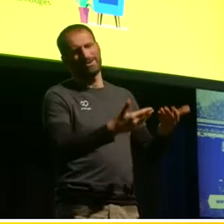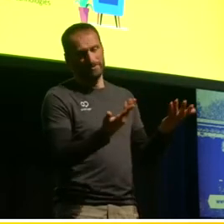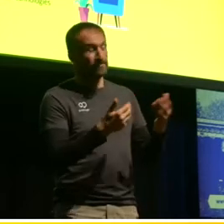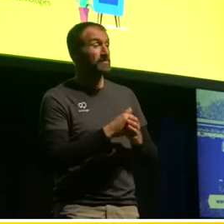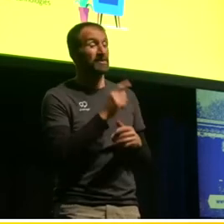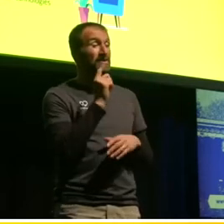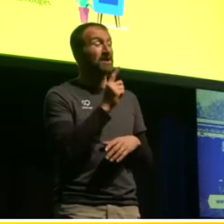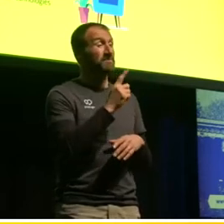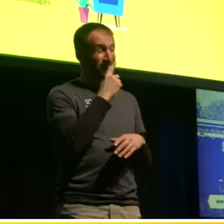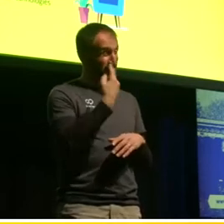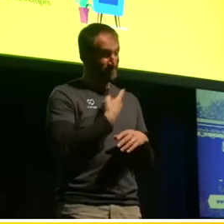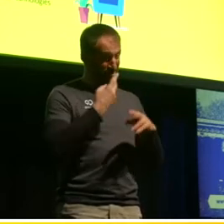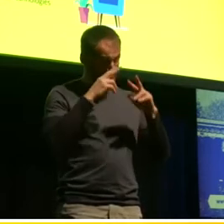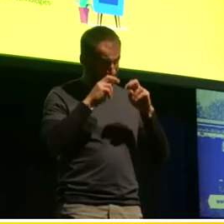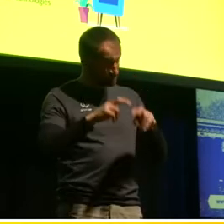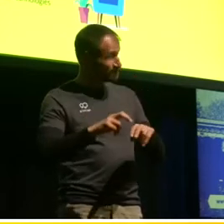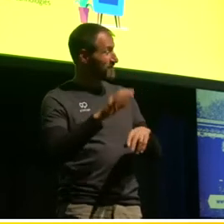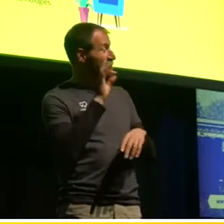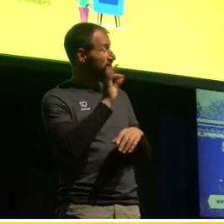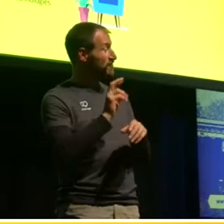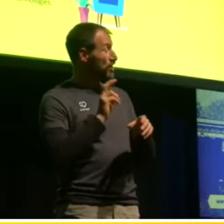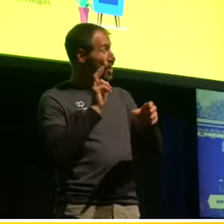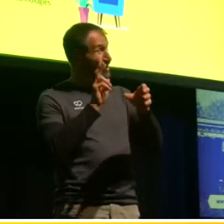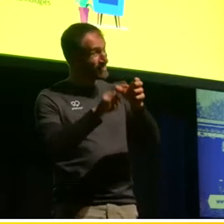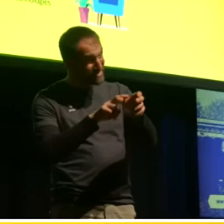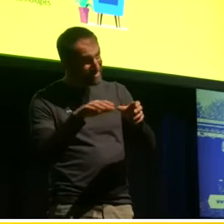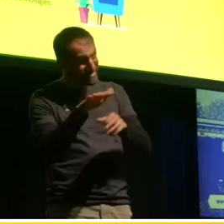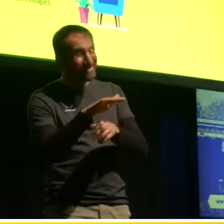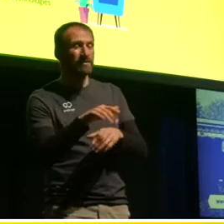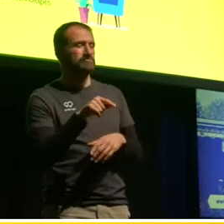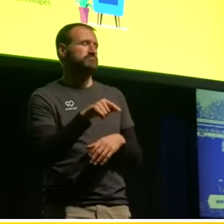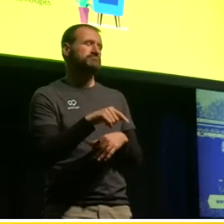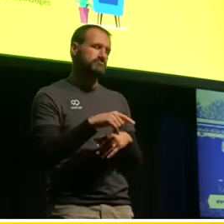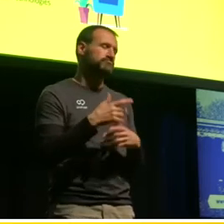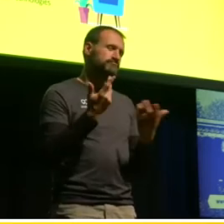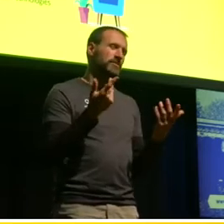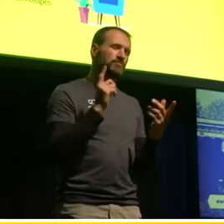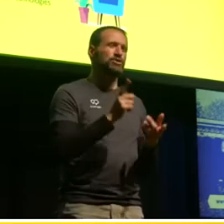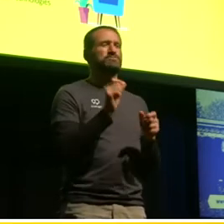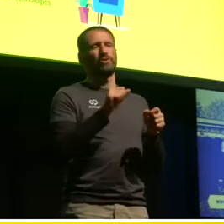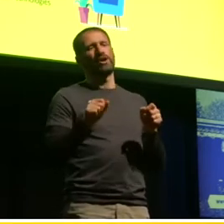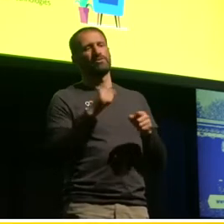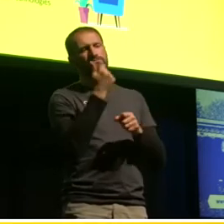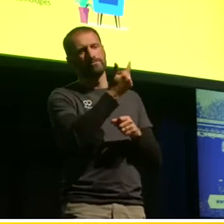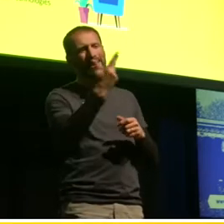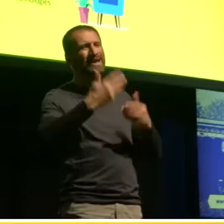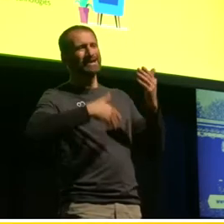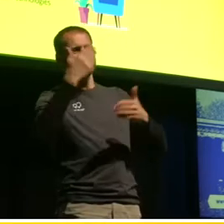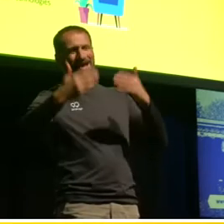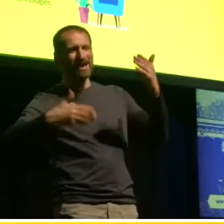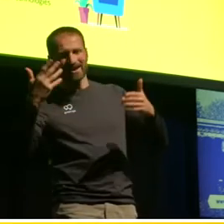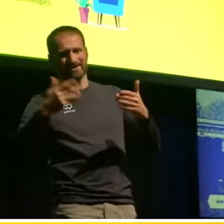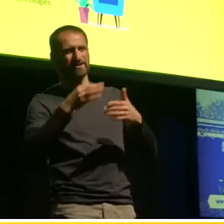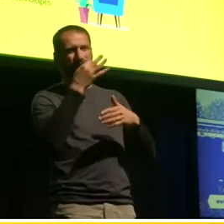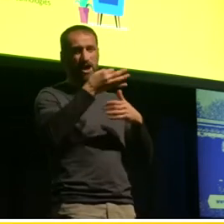something that is easier to have over several pages you request. So if you're a